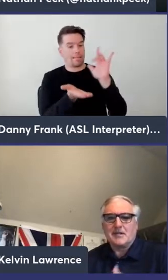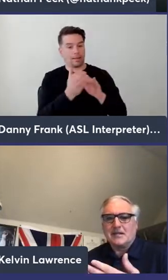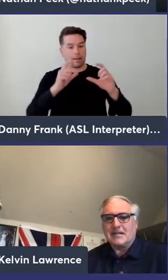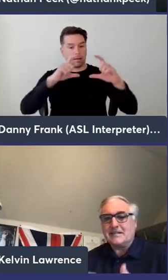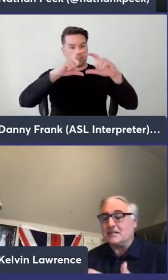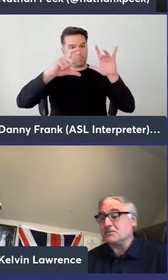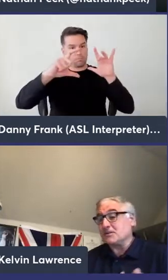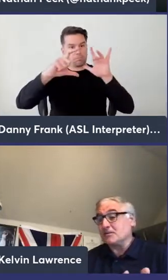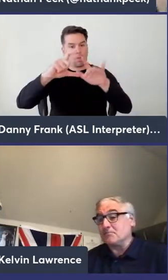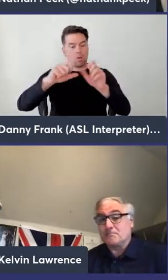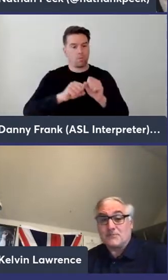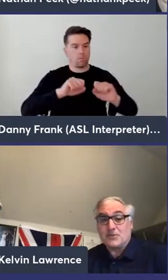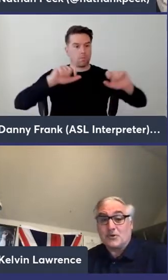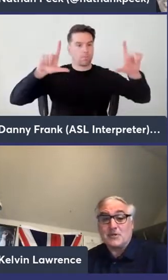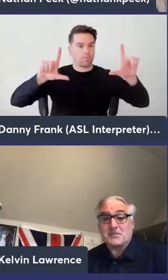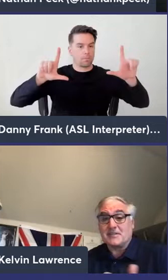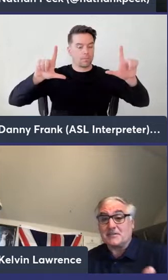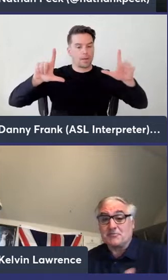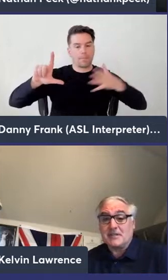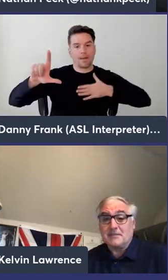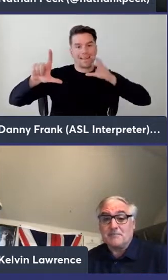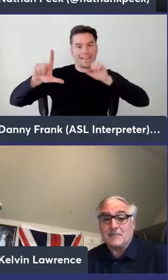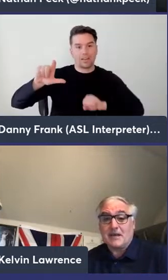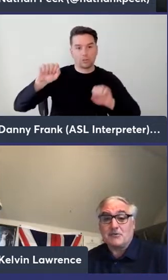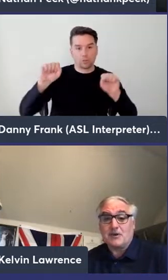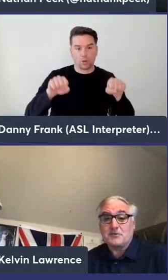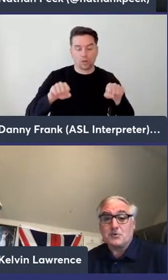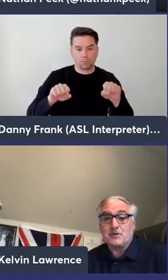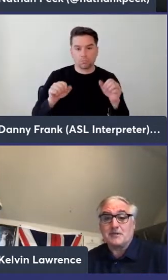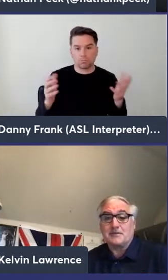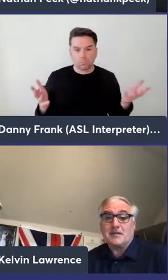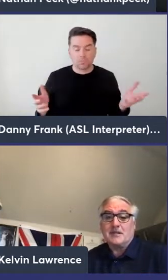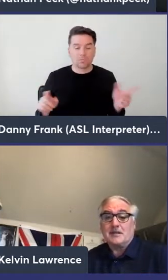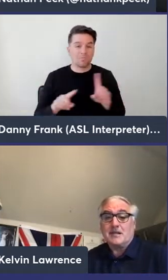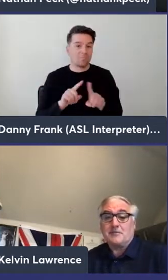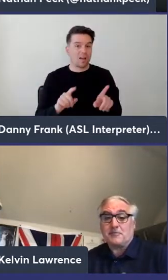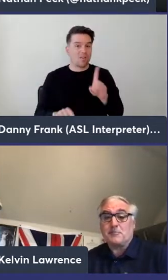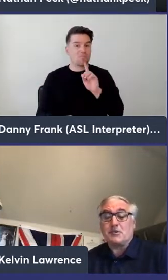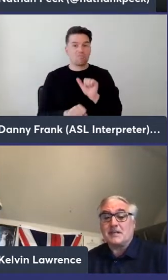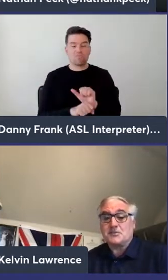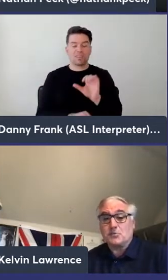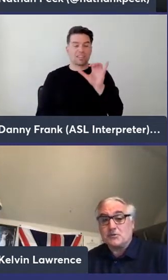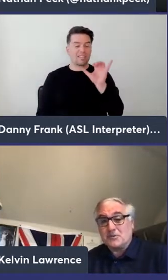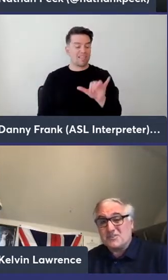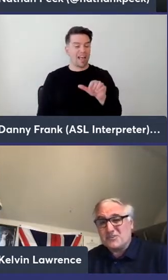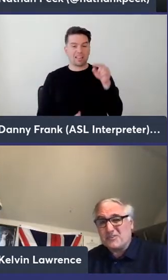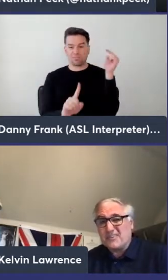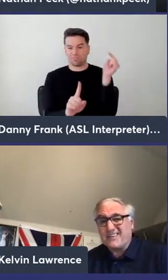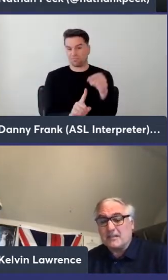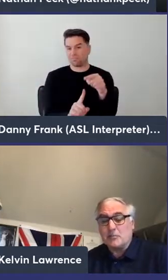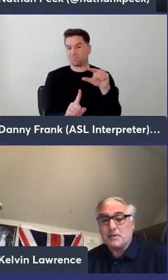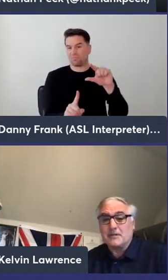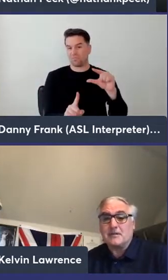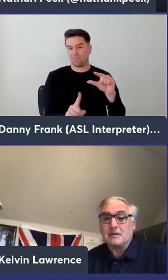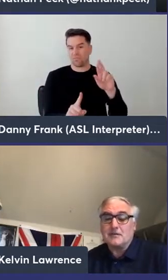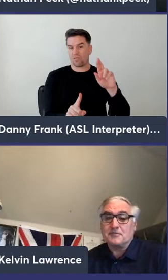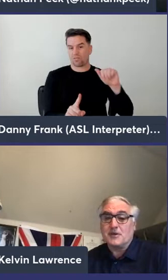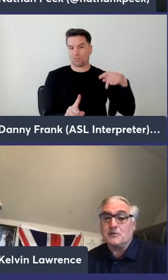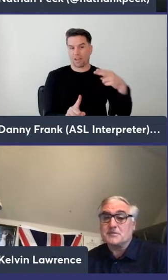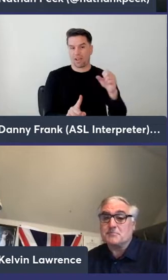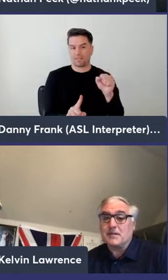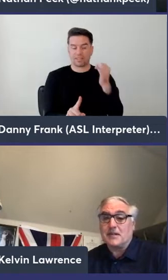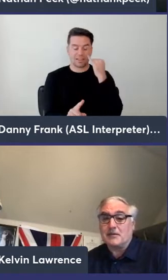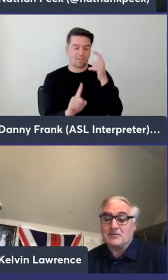But in a nutshell, to your question, that's really how graphs work. And if you're from the relational world, you can sort of think a little bit